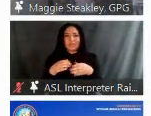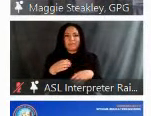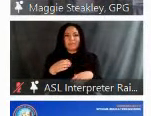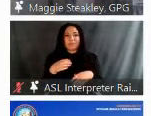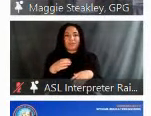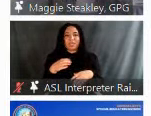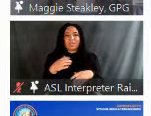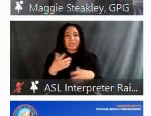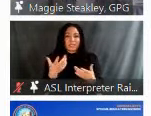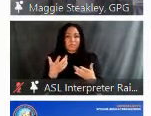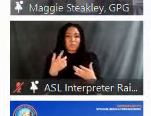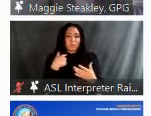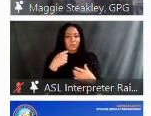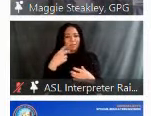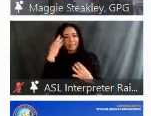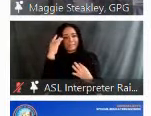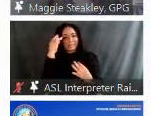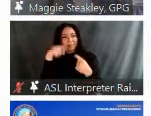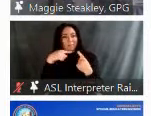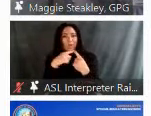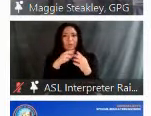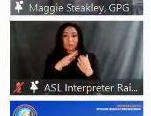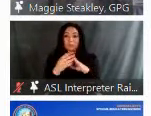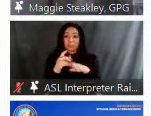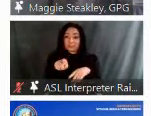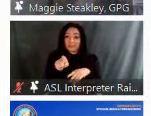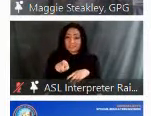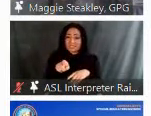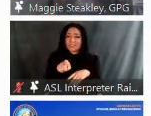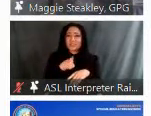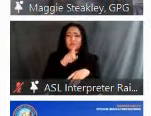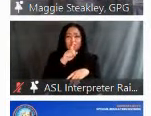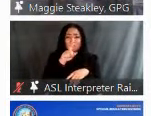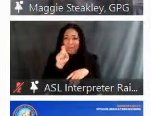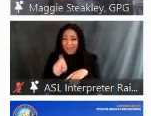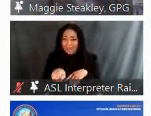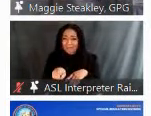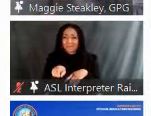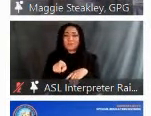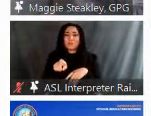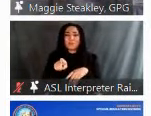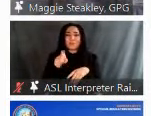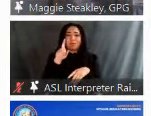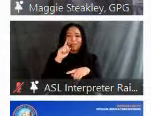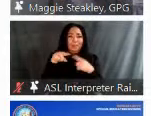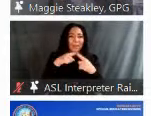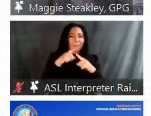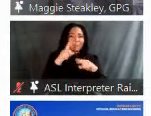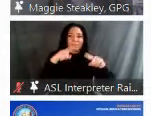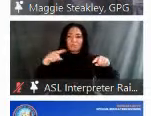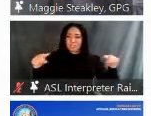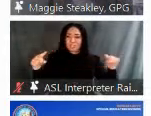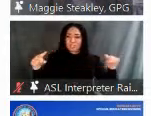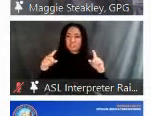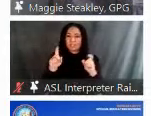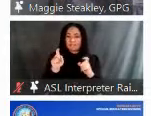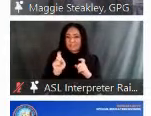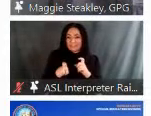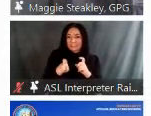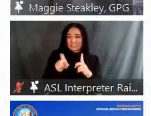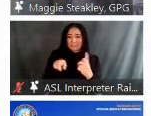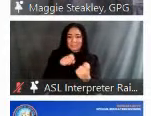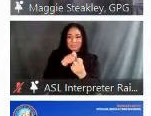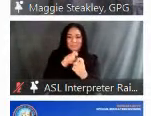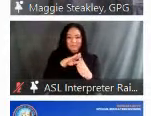community needs, we absolutely have to take into consideration the variation in terms of the needs of the community. And for